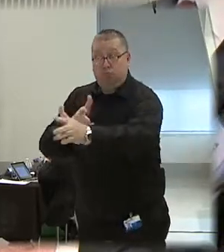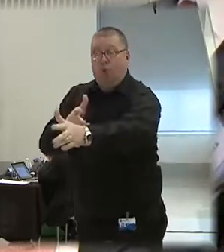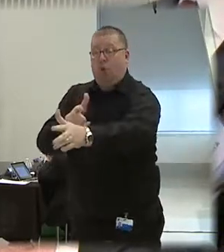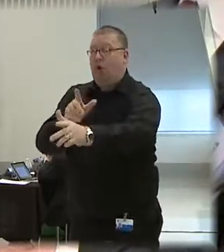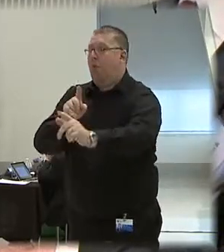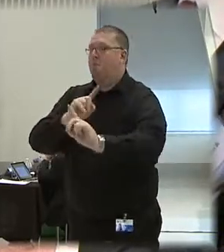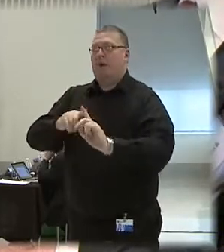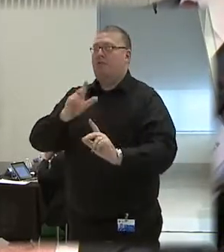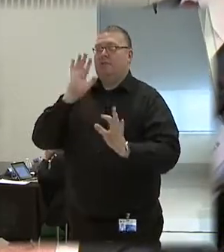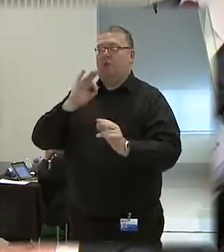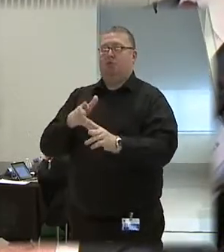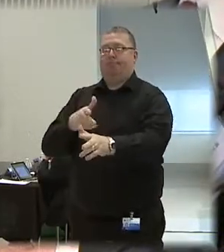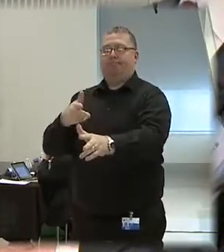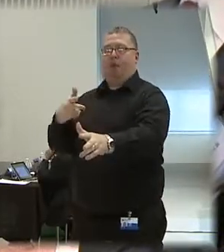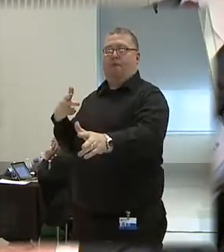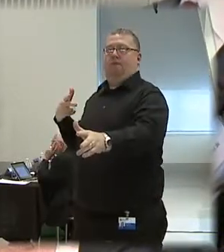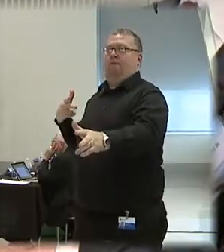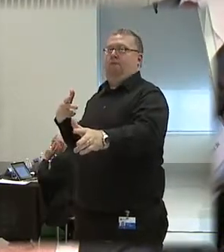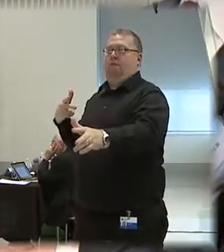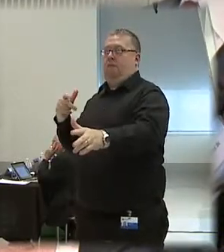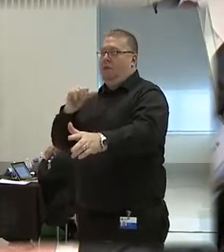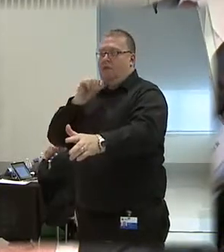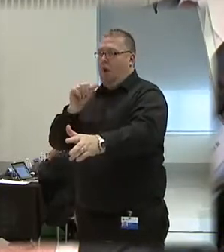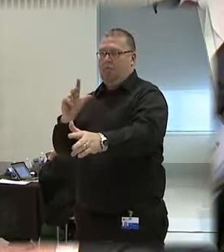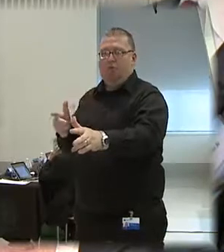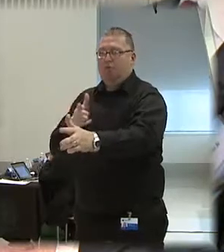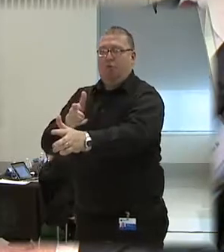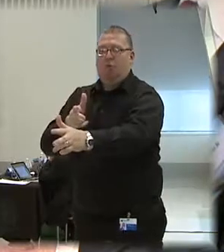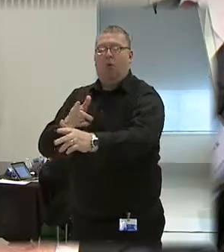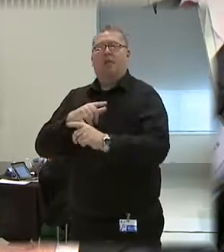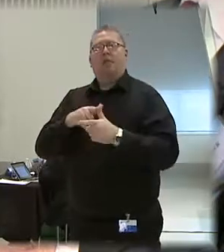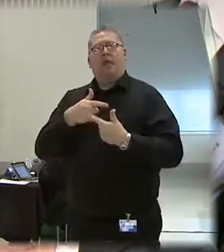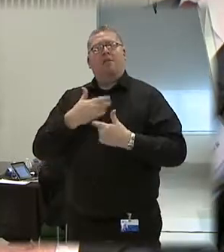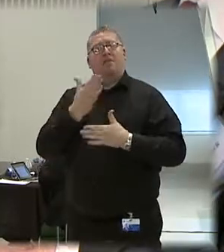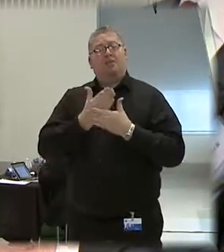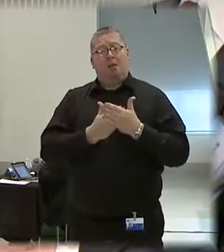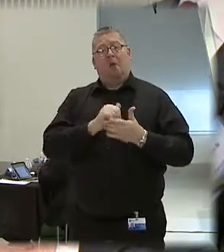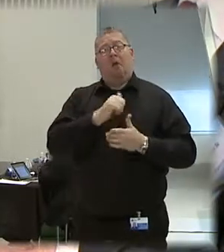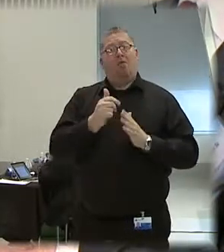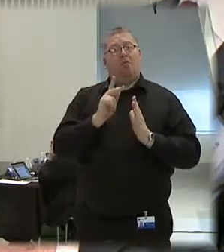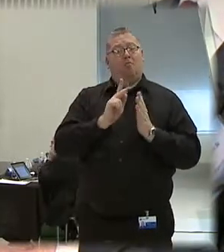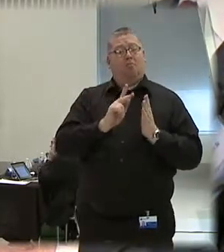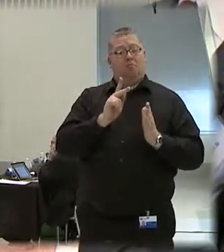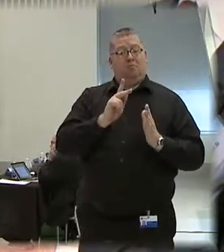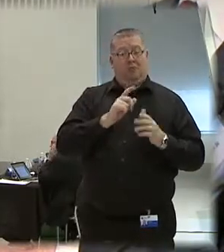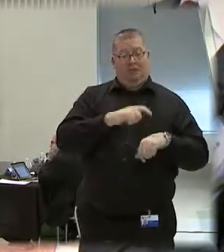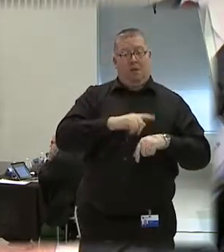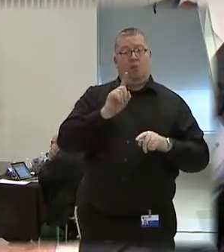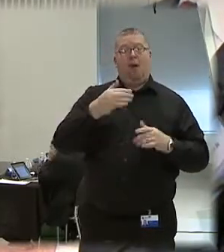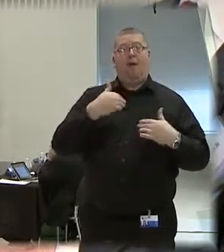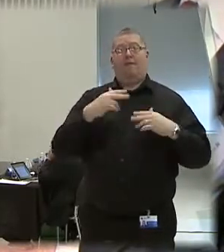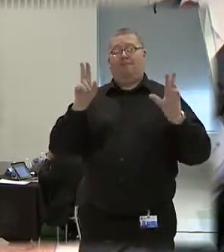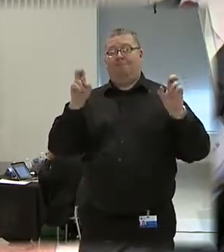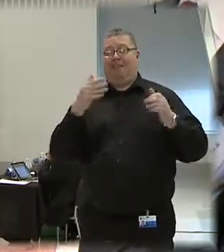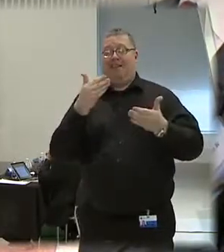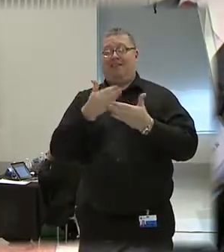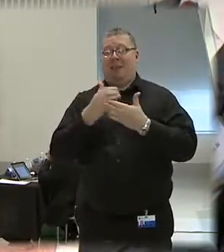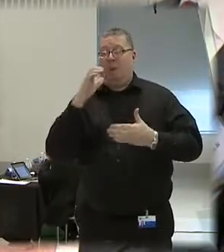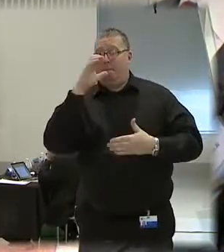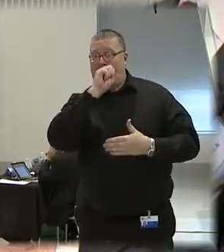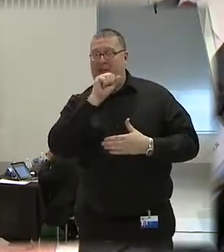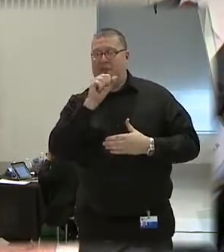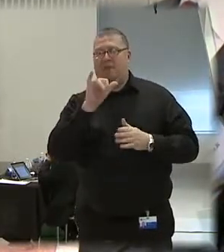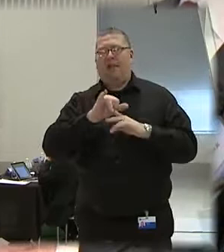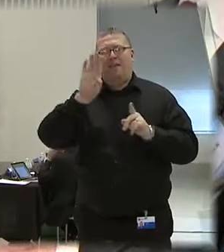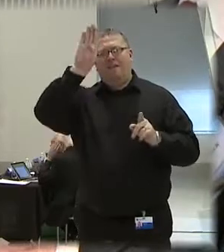And we've piloted a few minor projects where we've had officers fill out the quote, near miss, sort of the